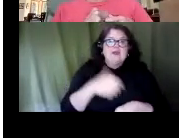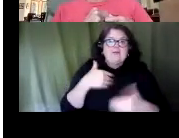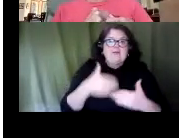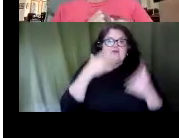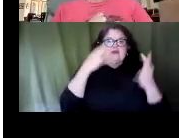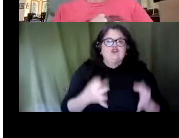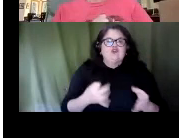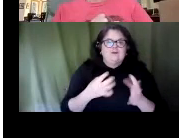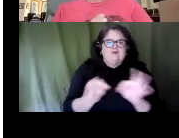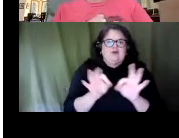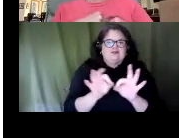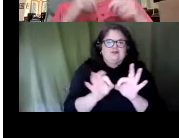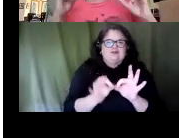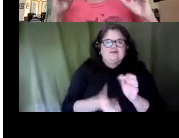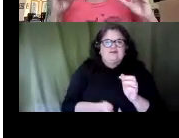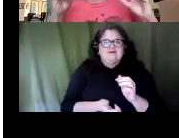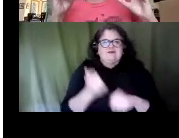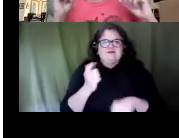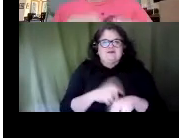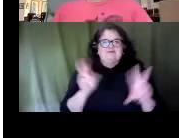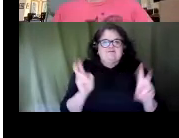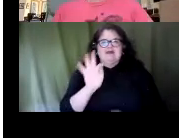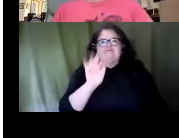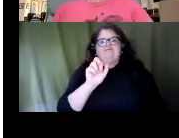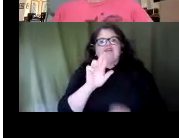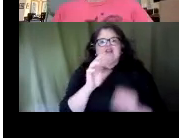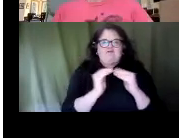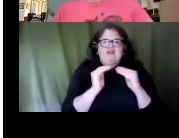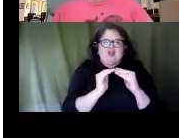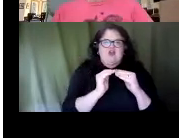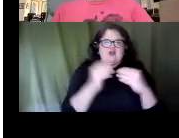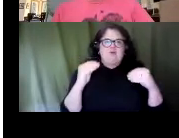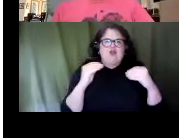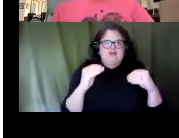price. Sometimes it's just at quote unquote fair market value.